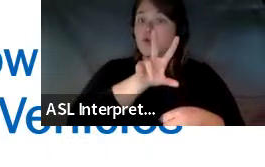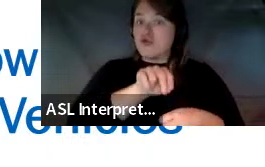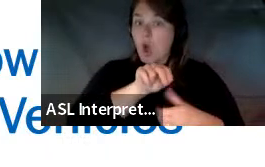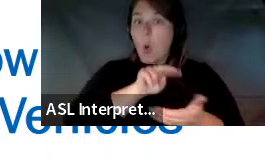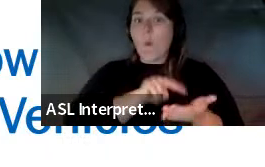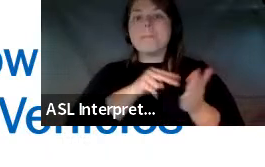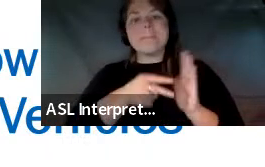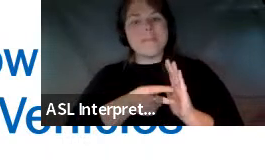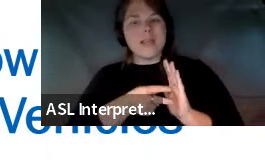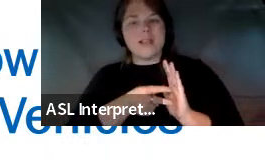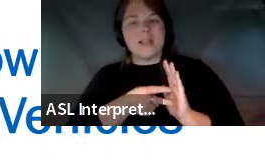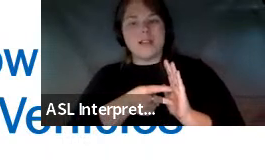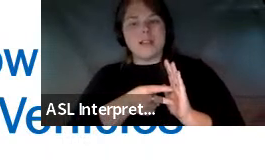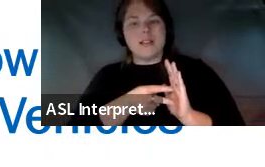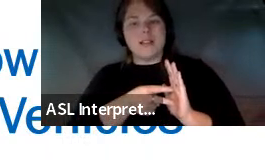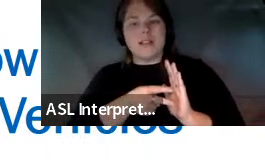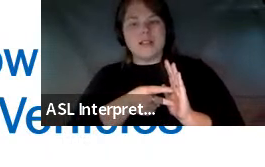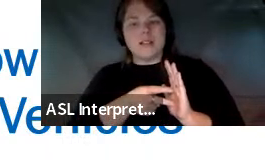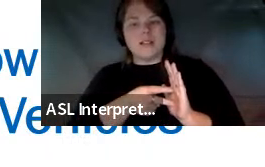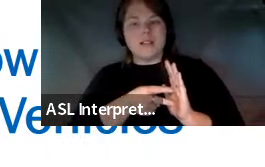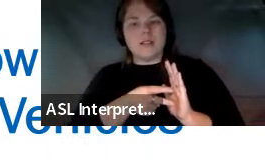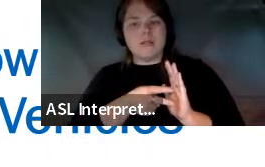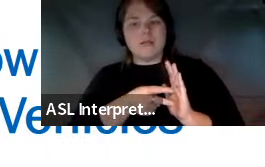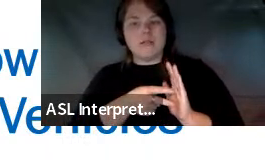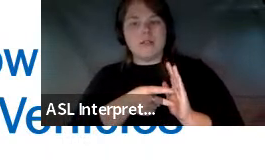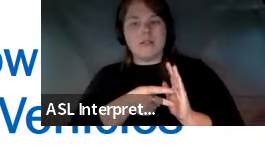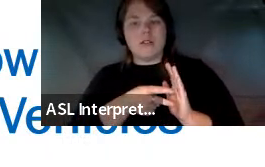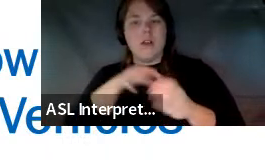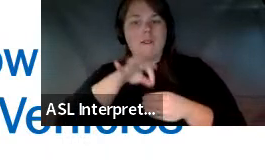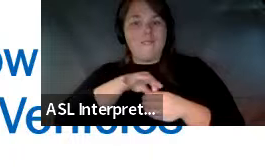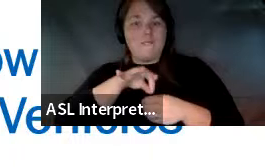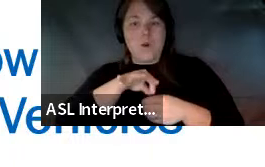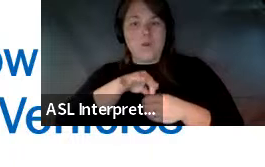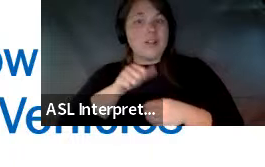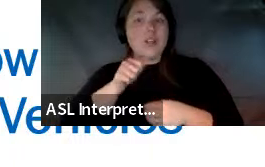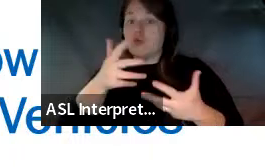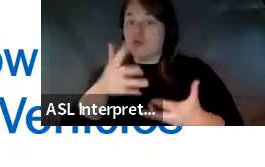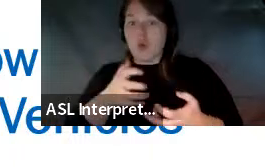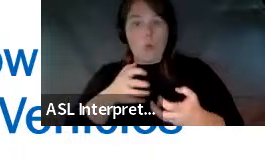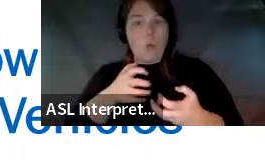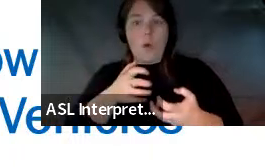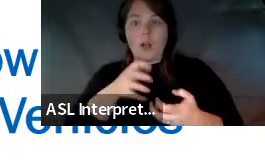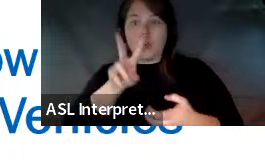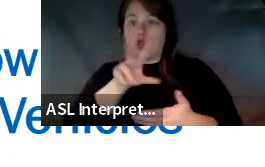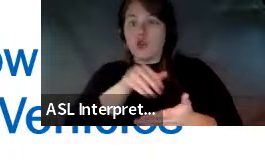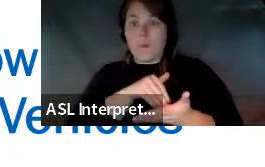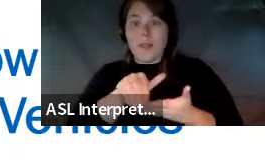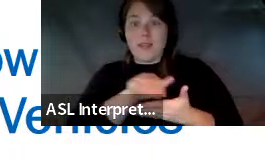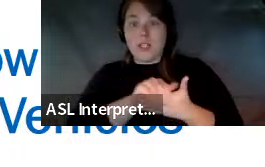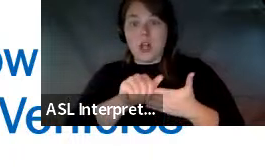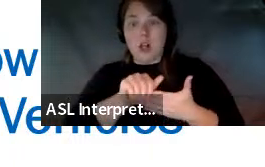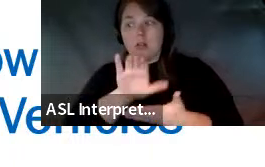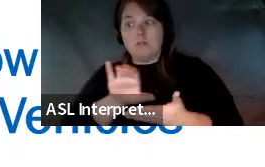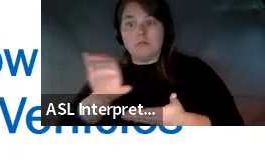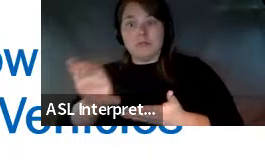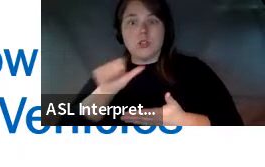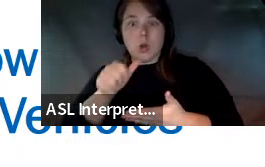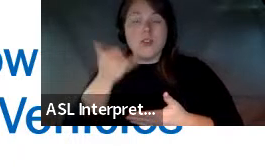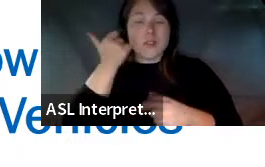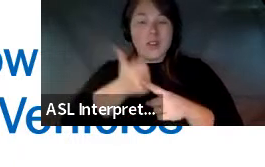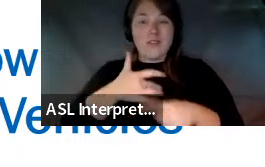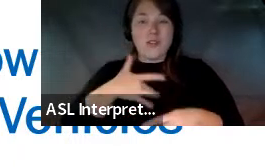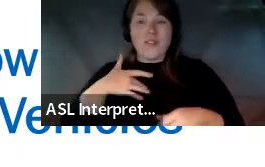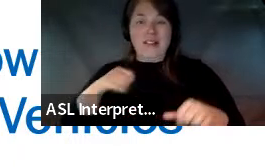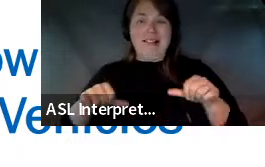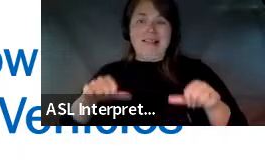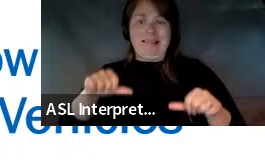you are voting to not move this fund. And so if you are hesitant at all, you can vote no. What